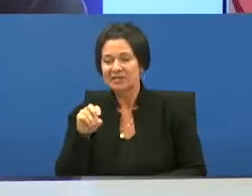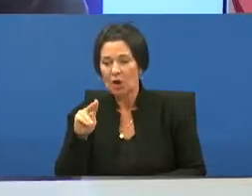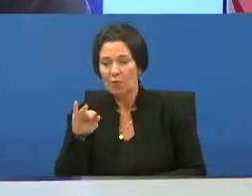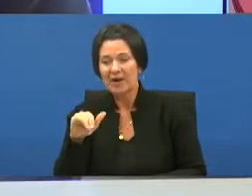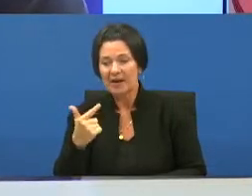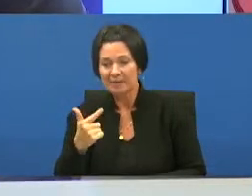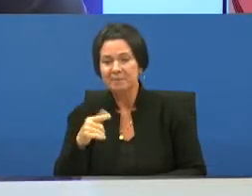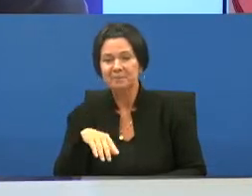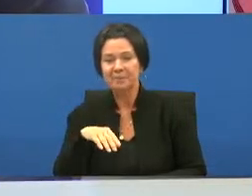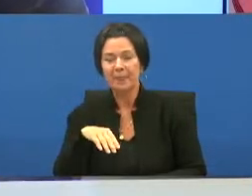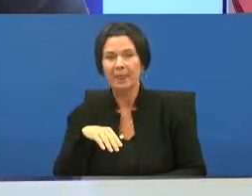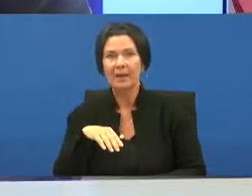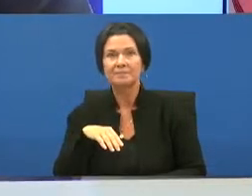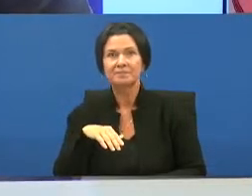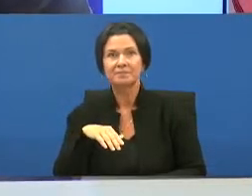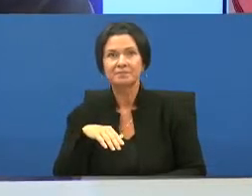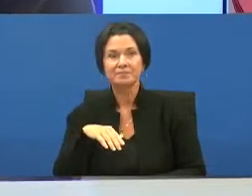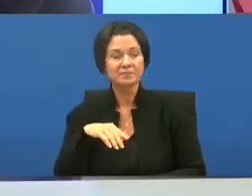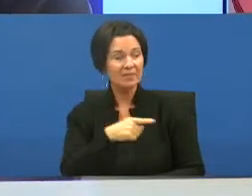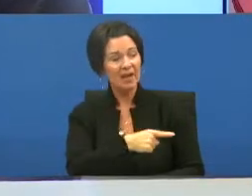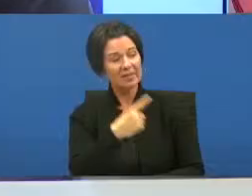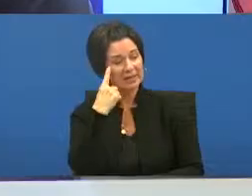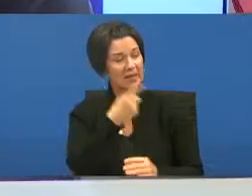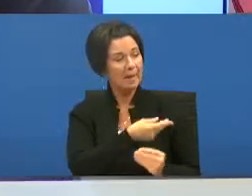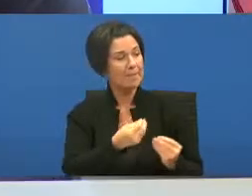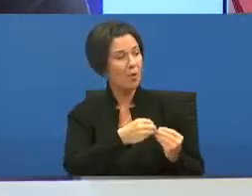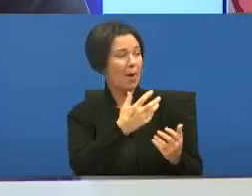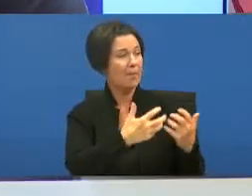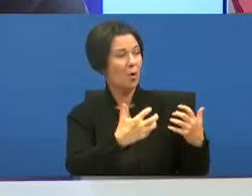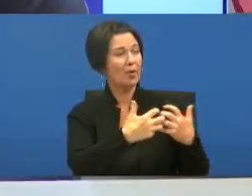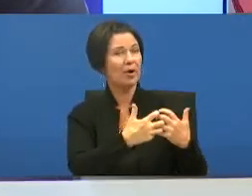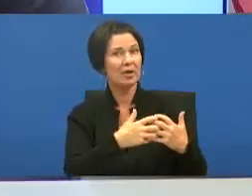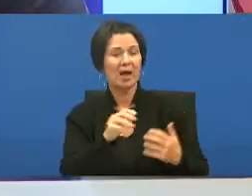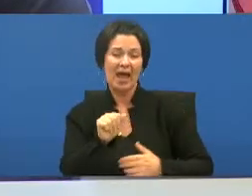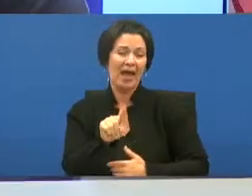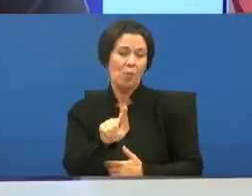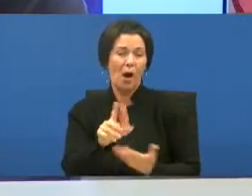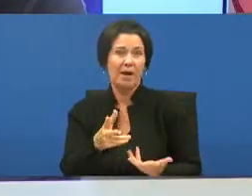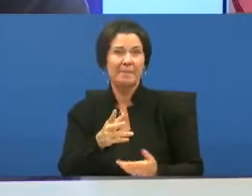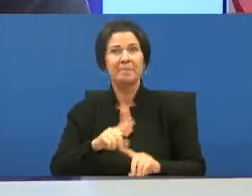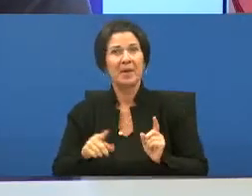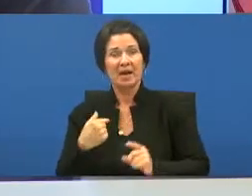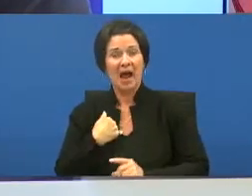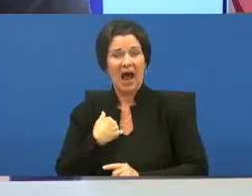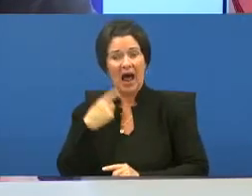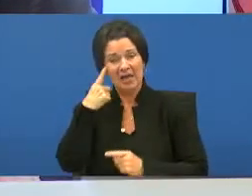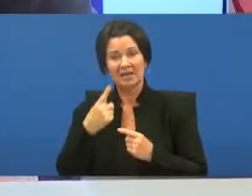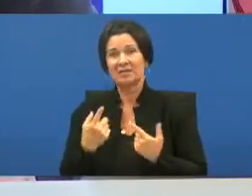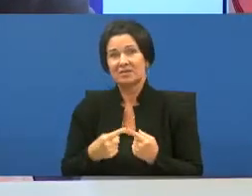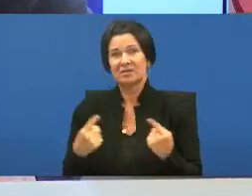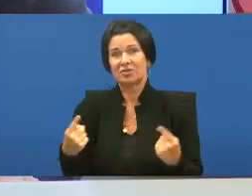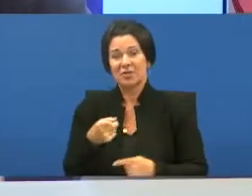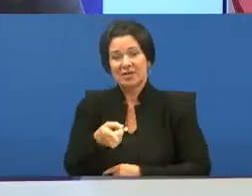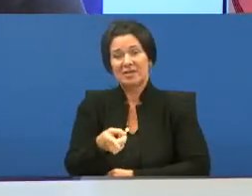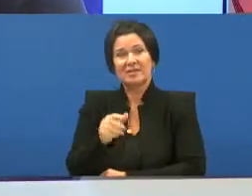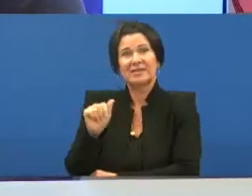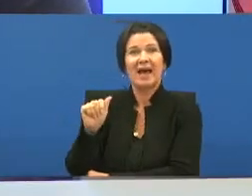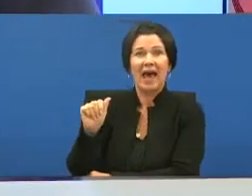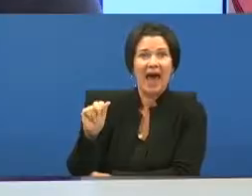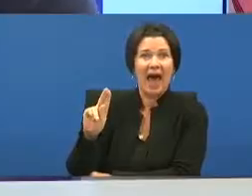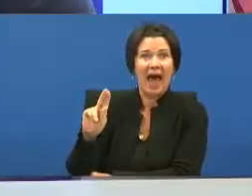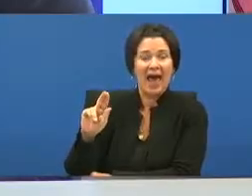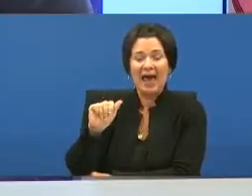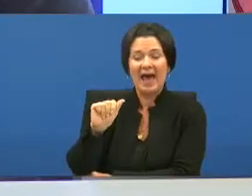he thinks is more appropriate and fits better at A1, I would argue that this should probably be a rural and ag rural and a 1 acre